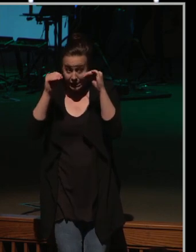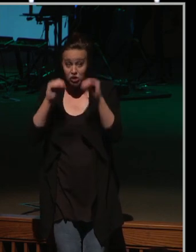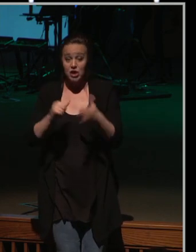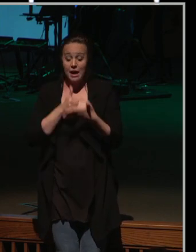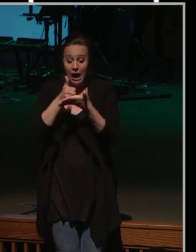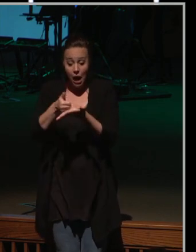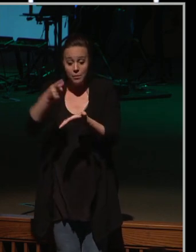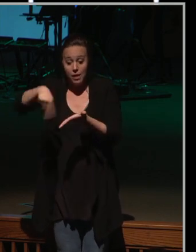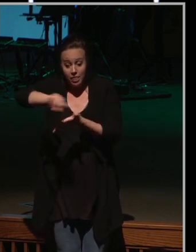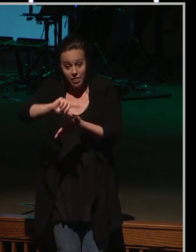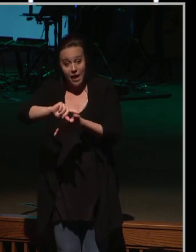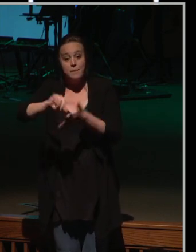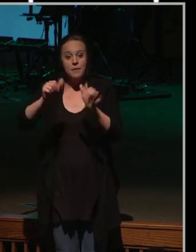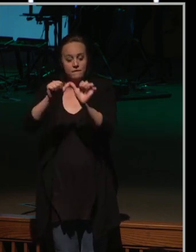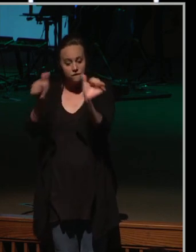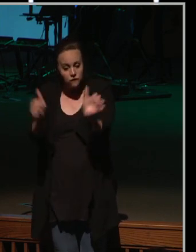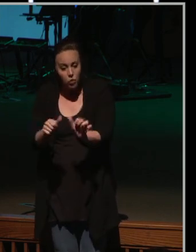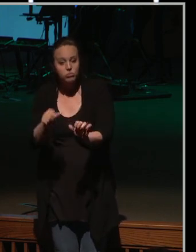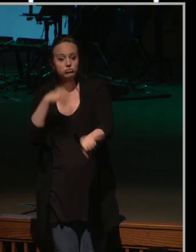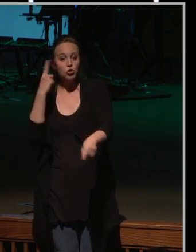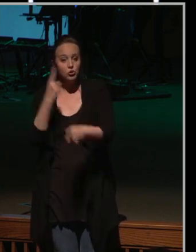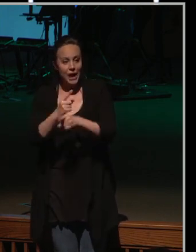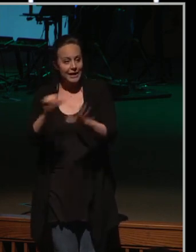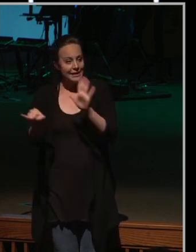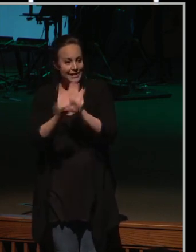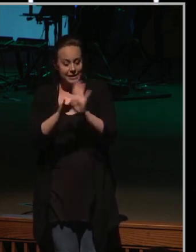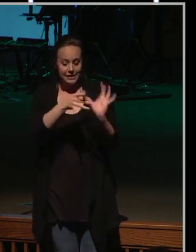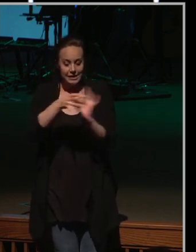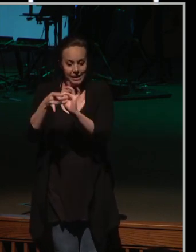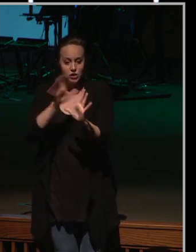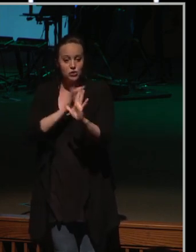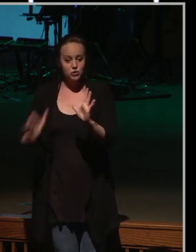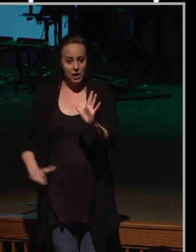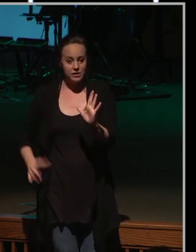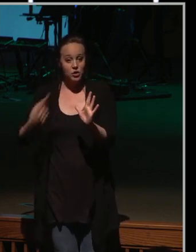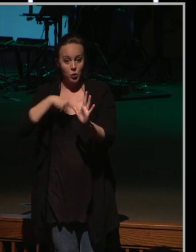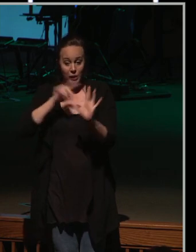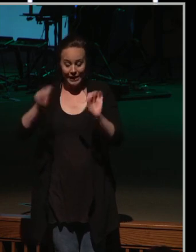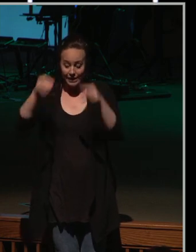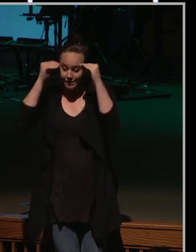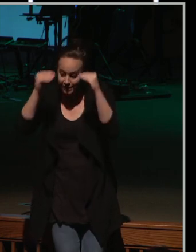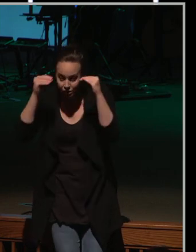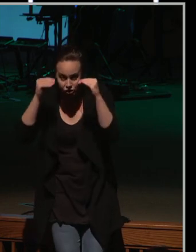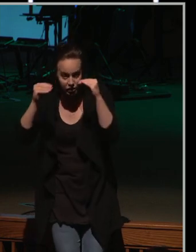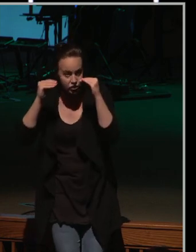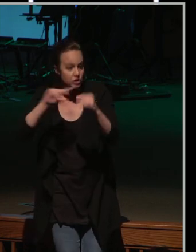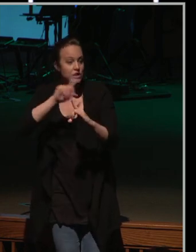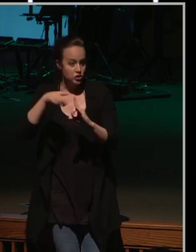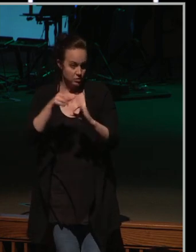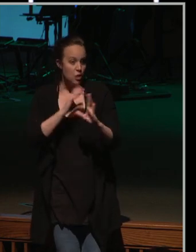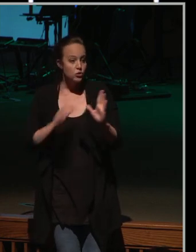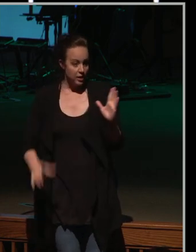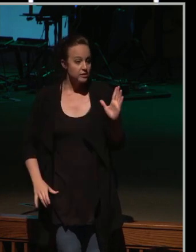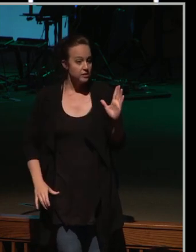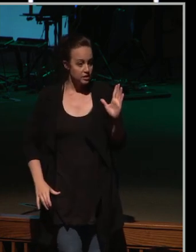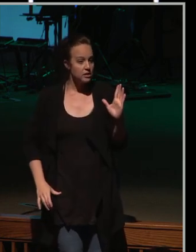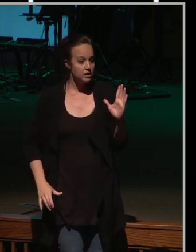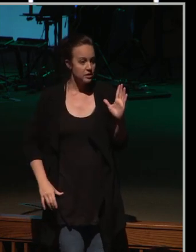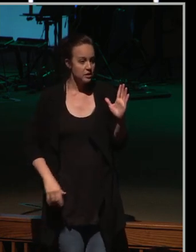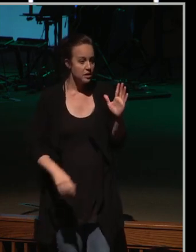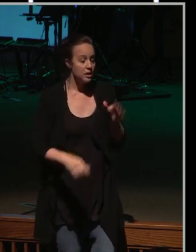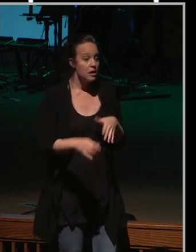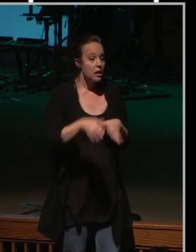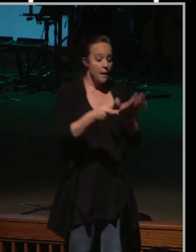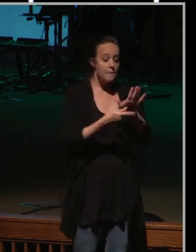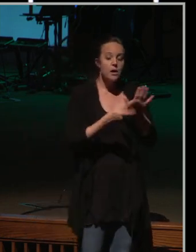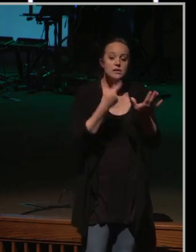God. We can reinforce those things in their lives. Verse 3, Paul continues, for you have died and your